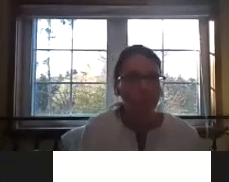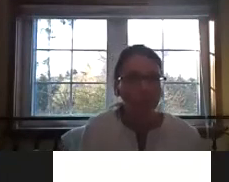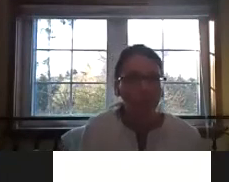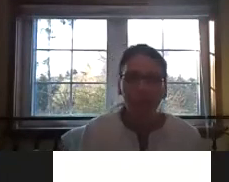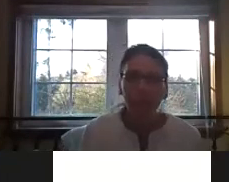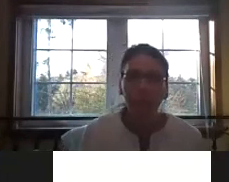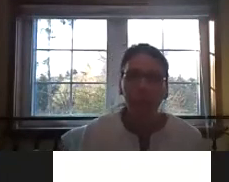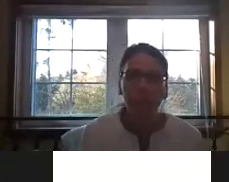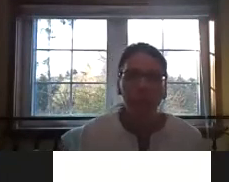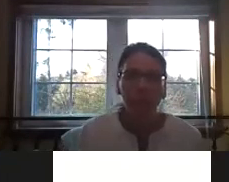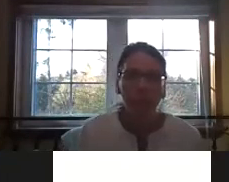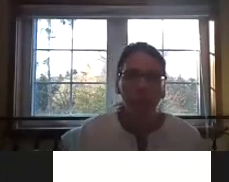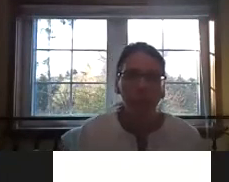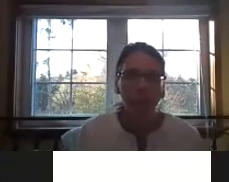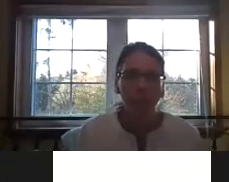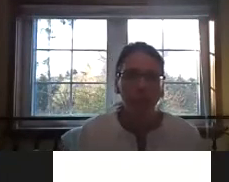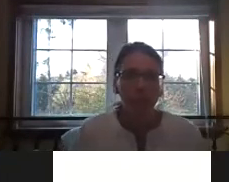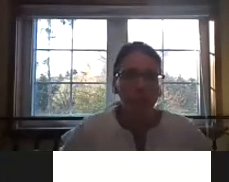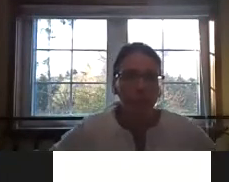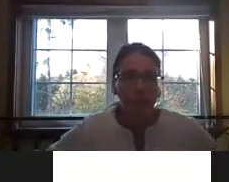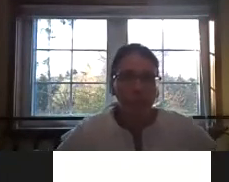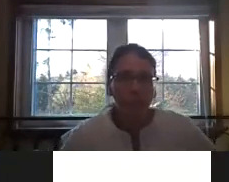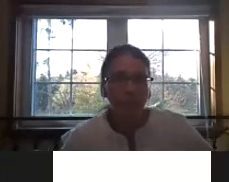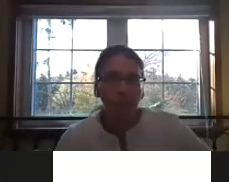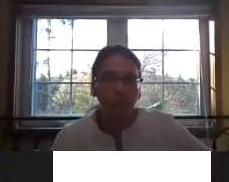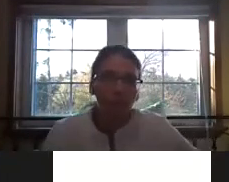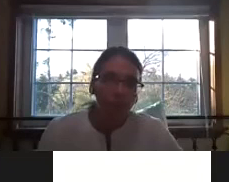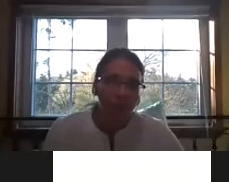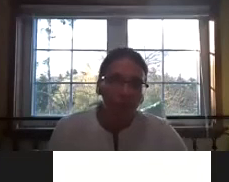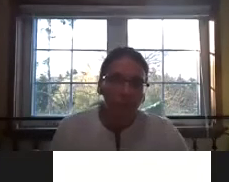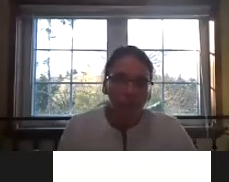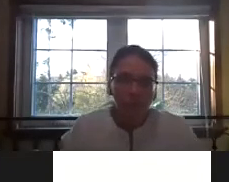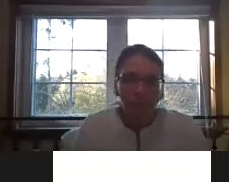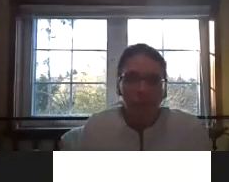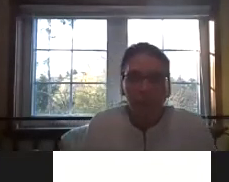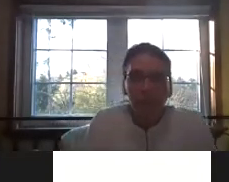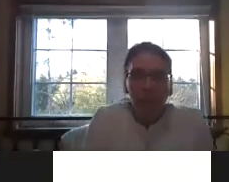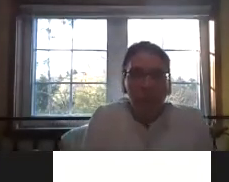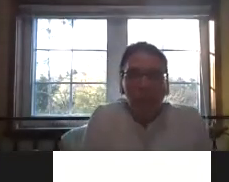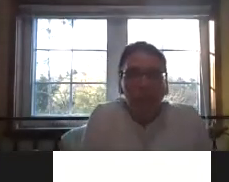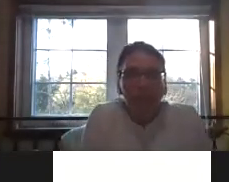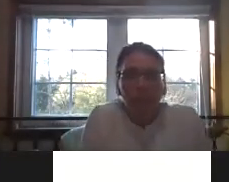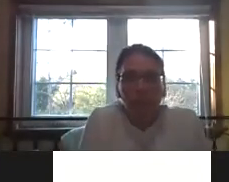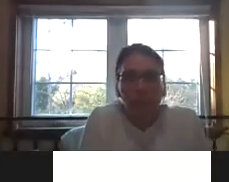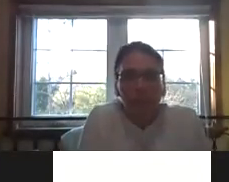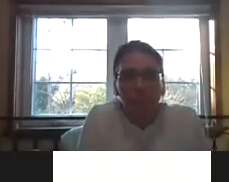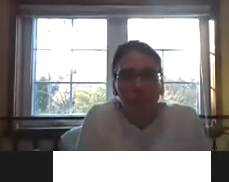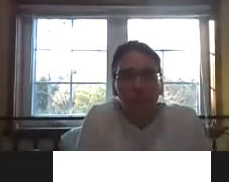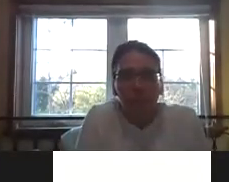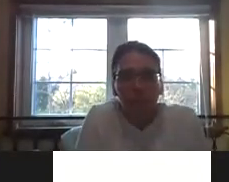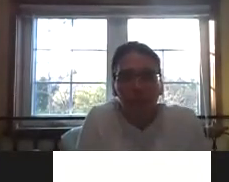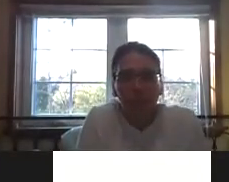the fantastic presentation. This all just came to our attention yesterday. I think we live on Beacon between Darlington